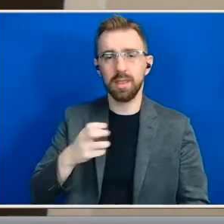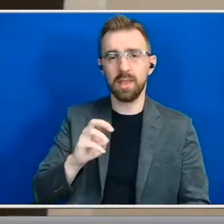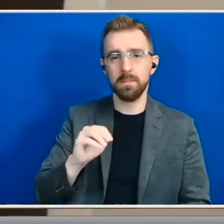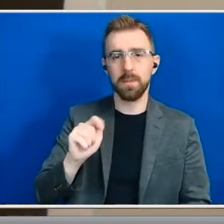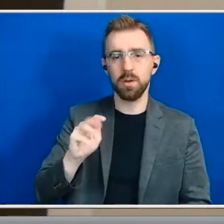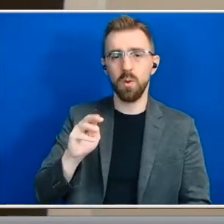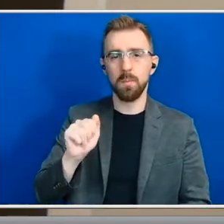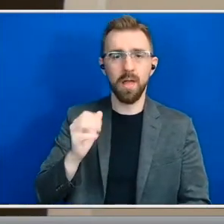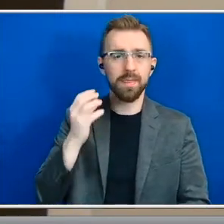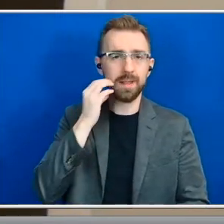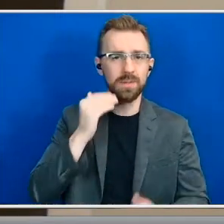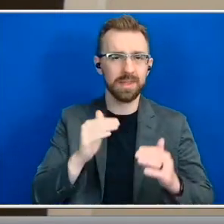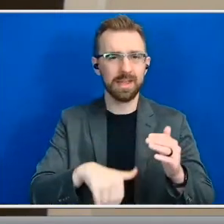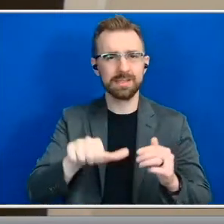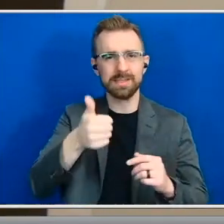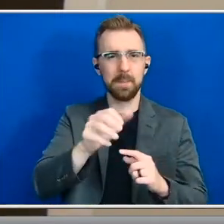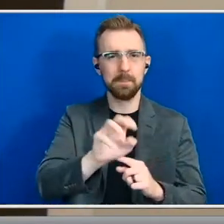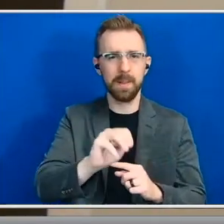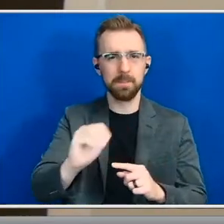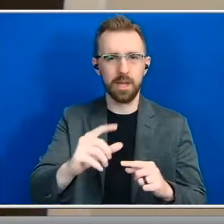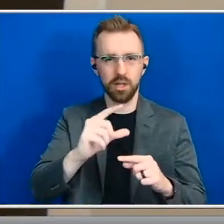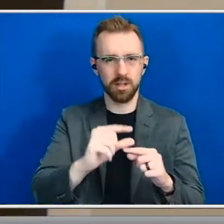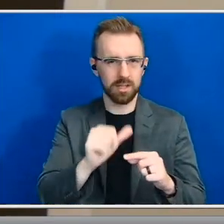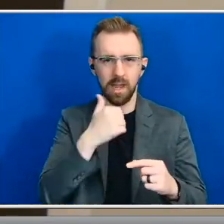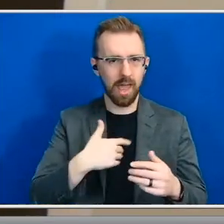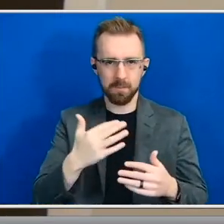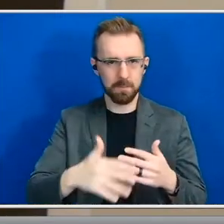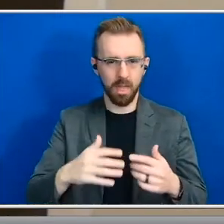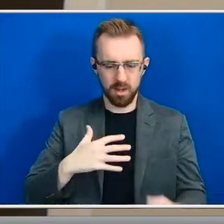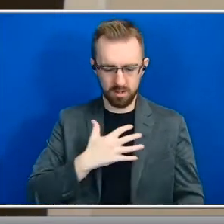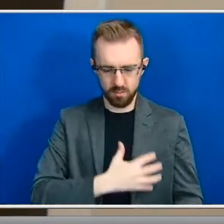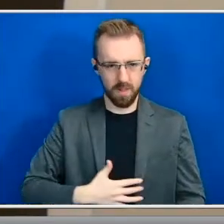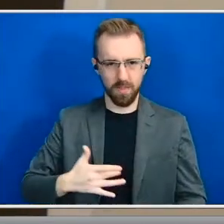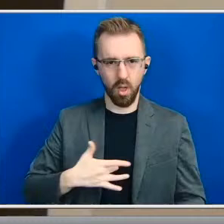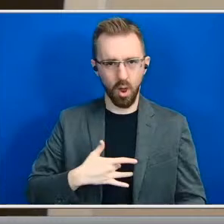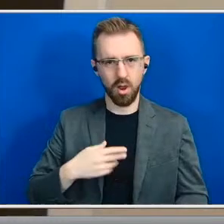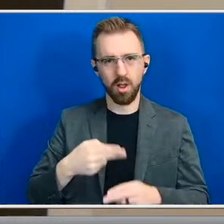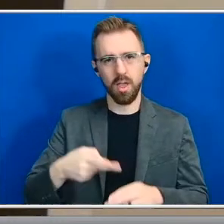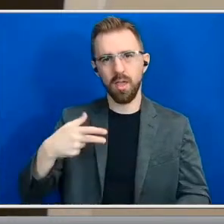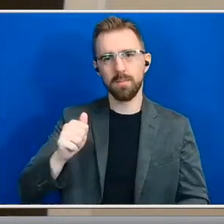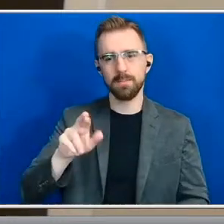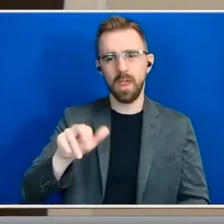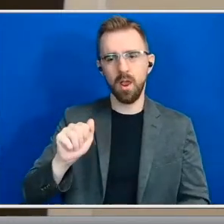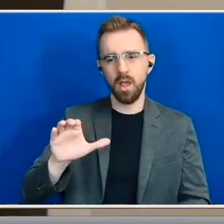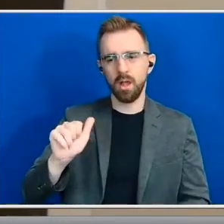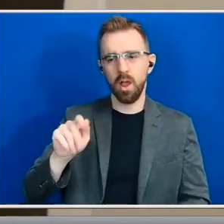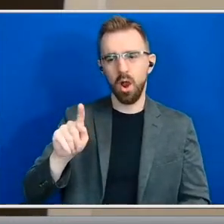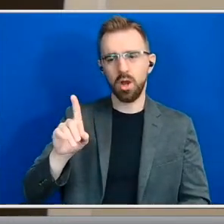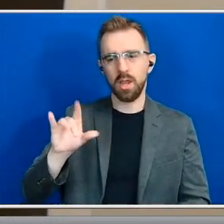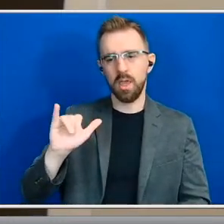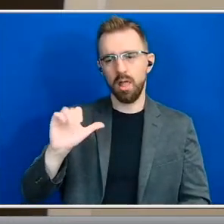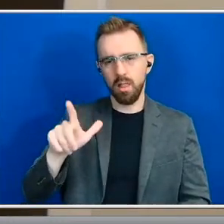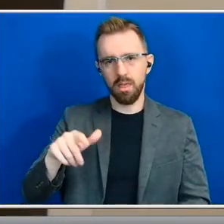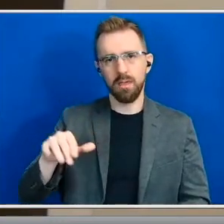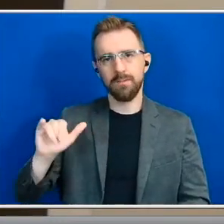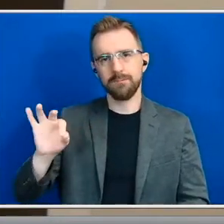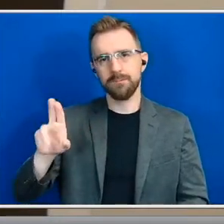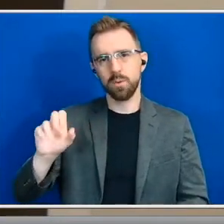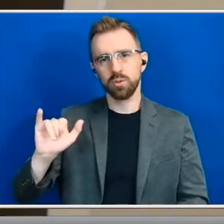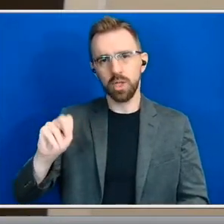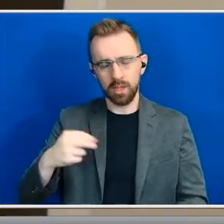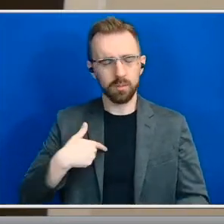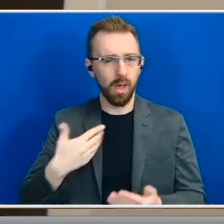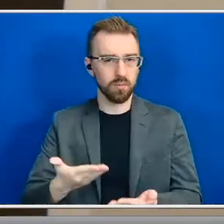than 10 millimeters, and he did not have blood around the heart, which is called a pericardial effusion. And so I recommended waiting